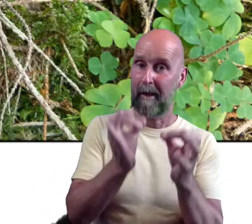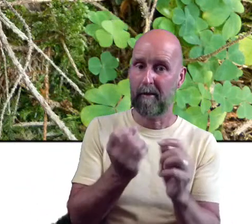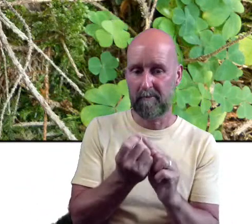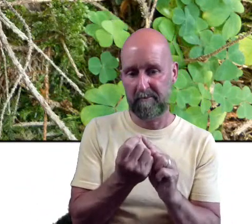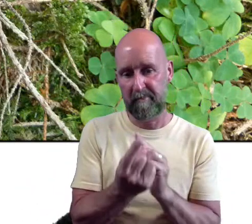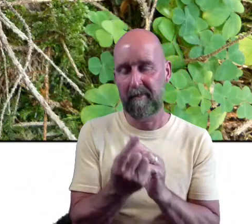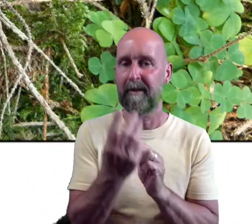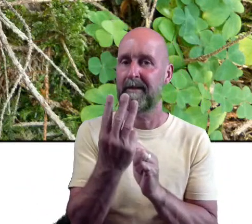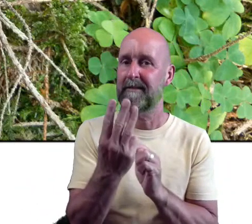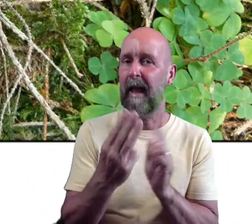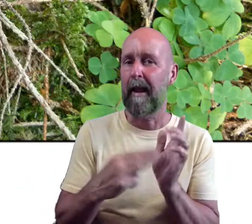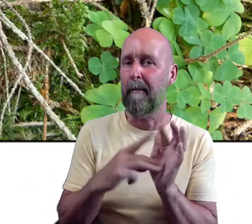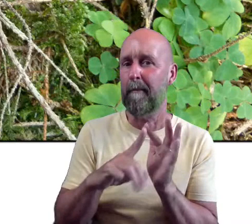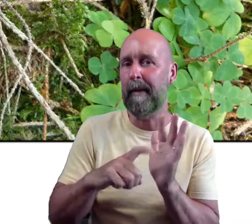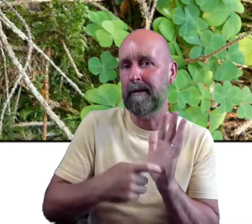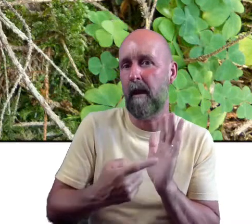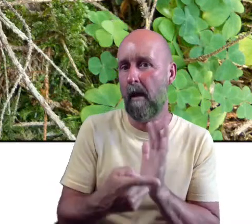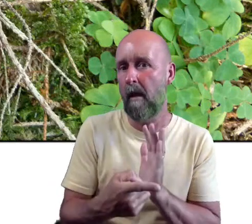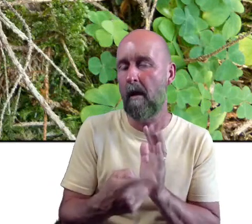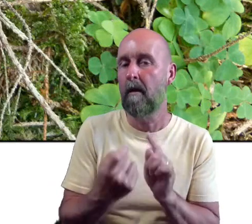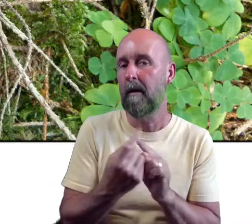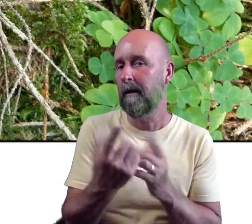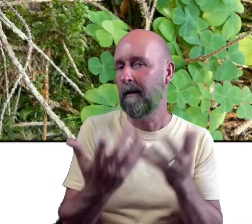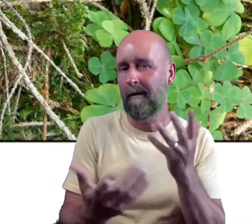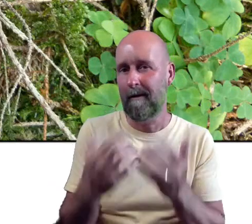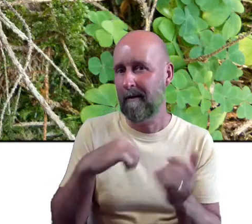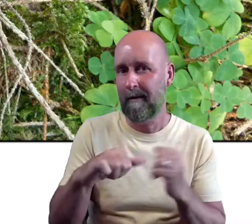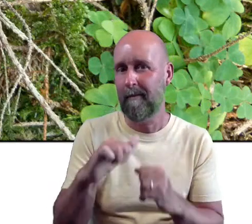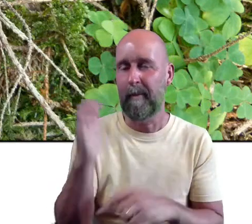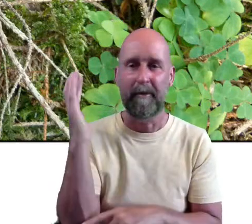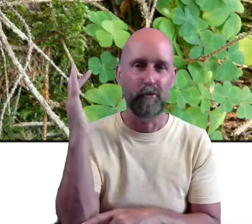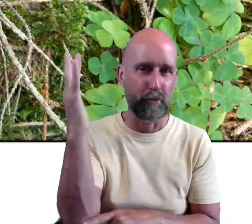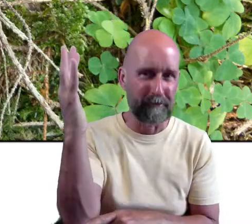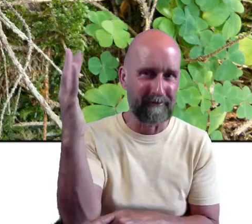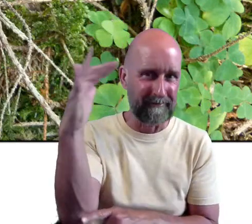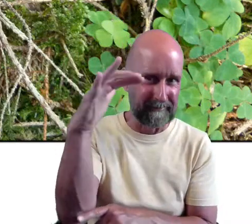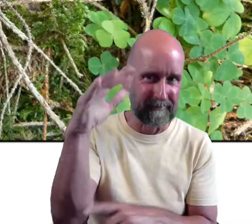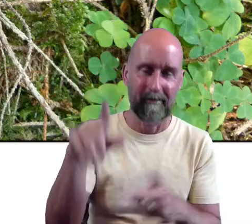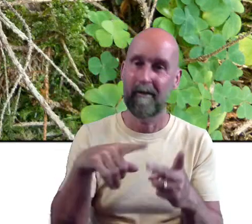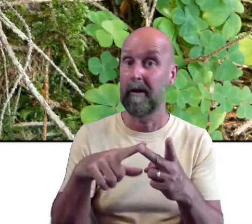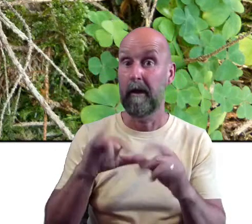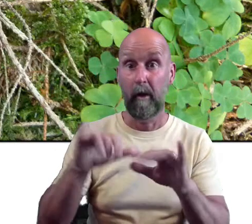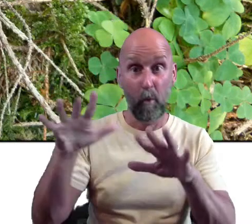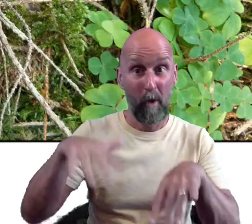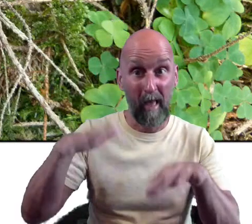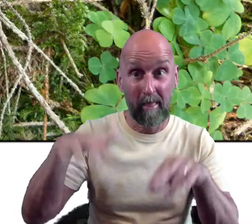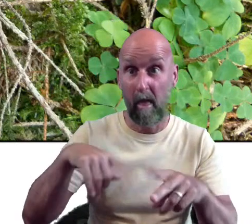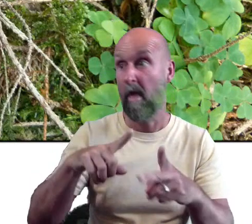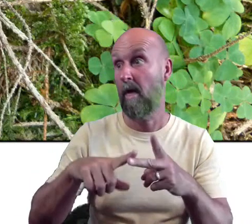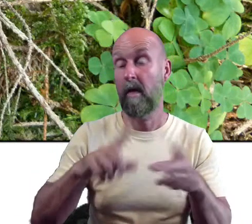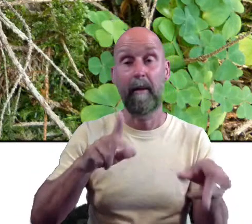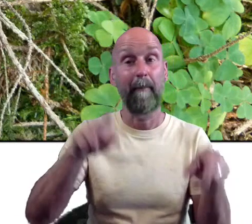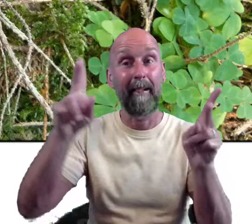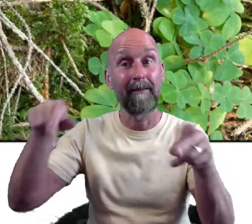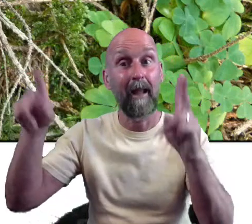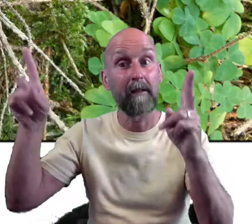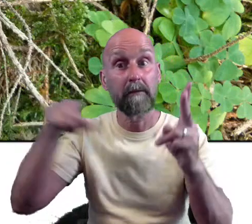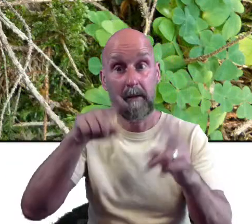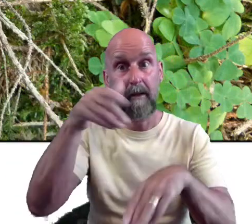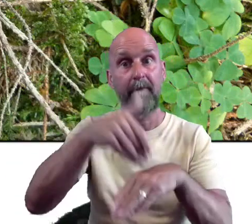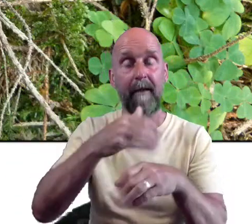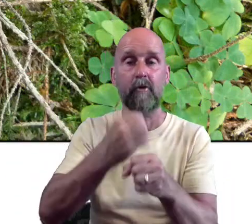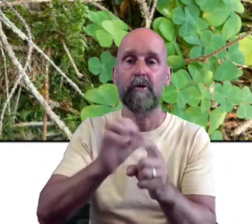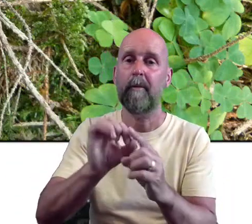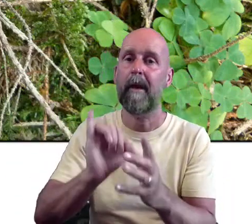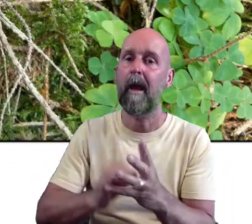on average, and that varies due to things like tree cover, weather, buildings, all that kind of thing. So once players reach